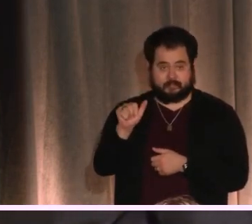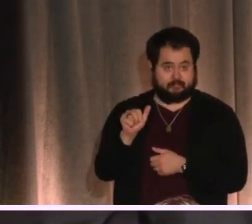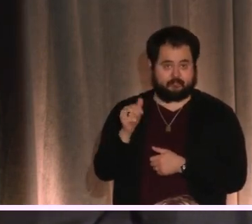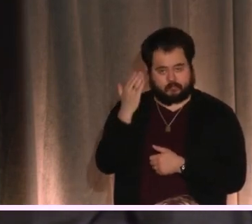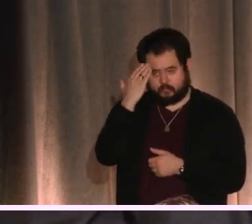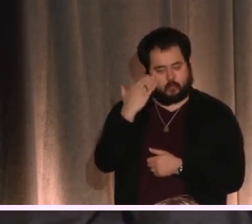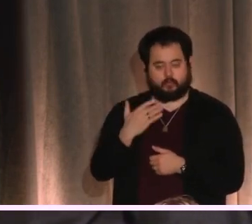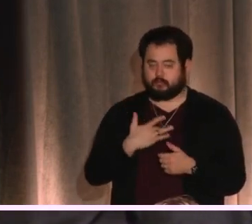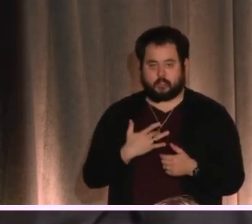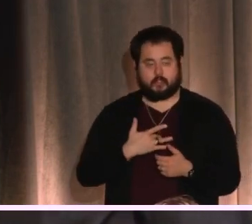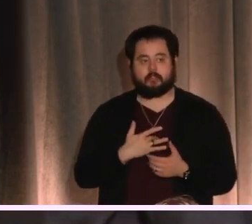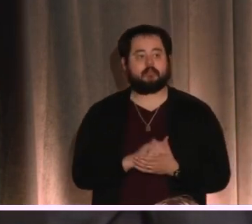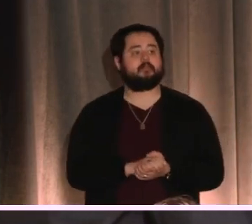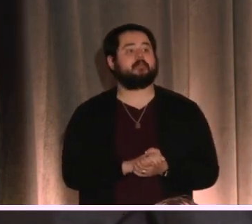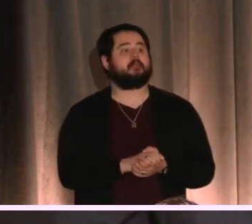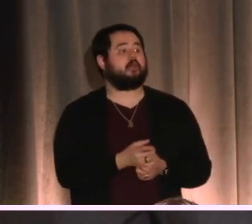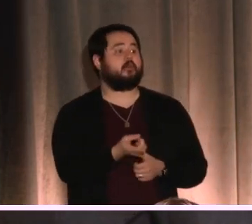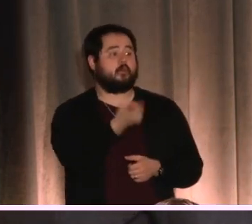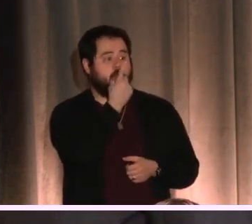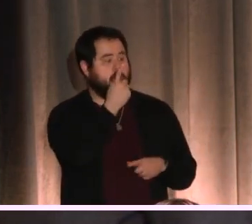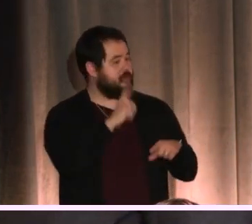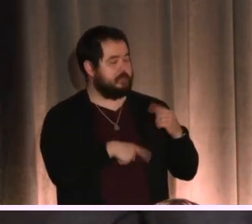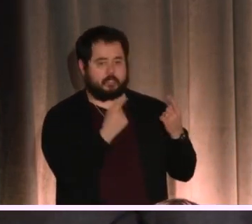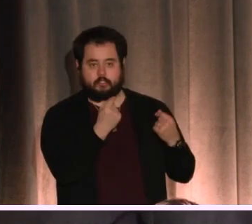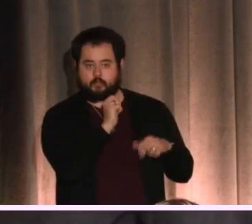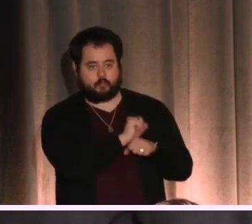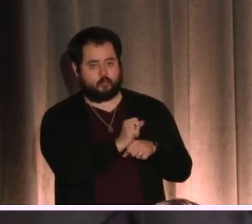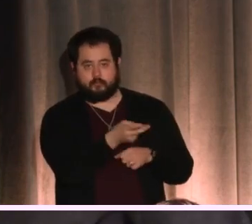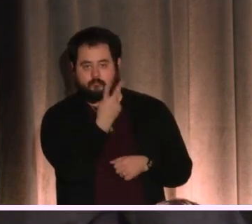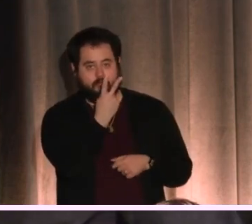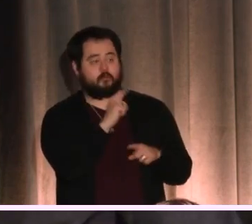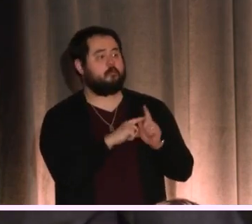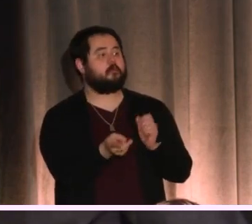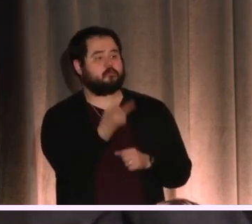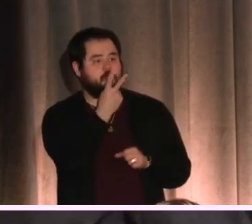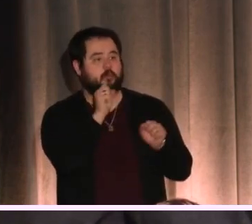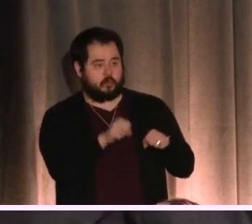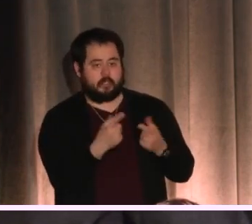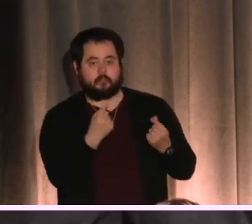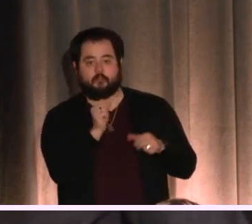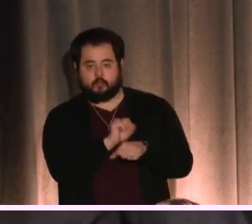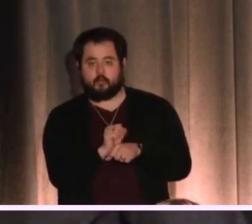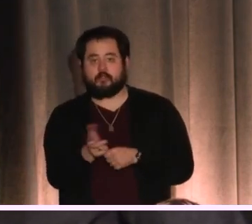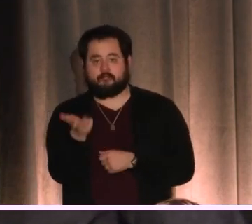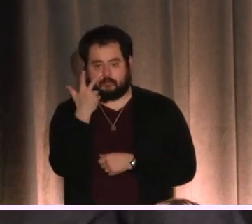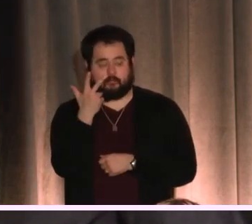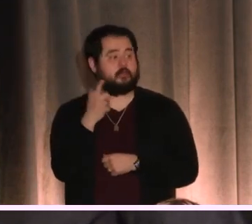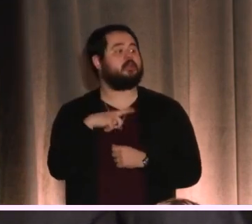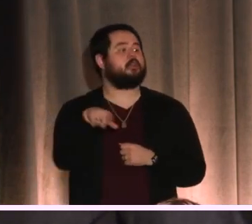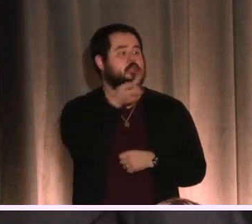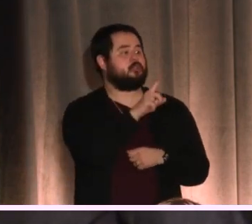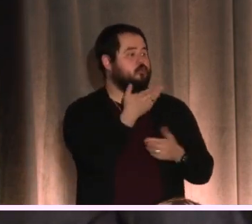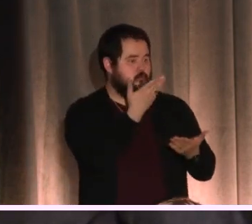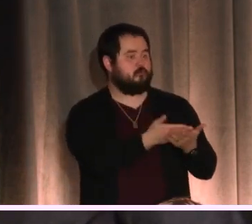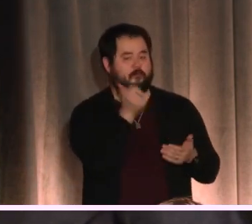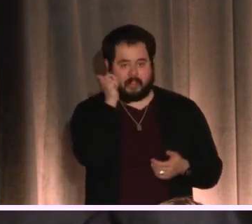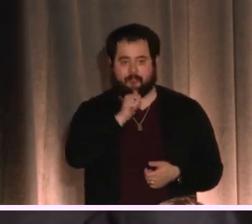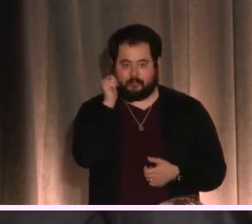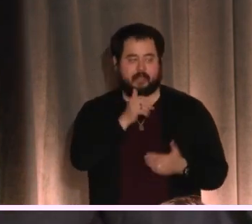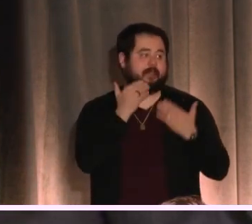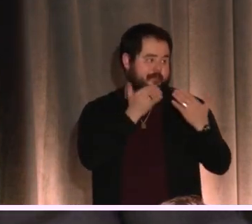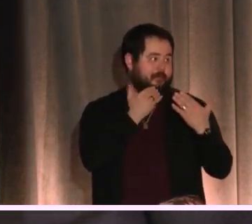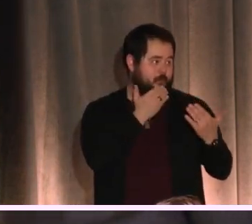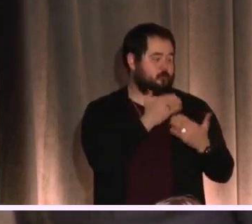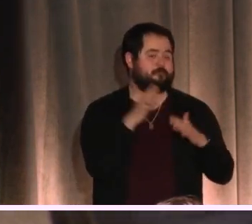that one can't do the work of two, but two can do the work of three, and you guys prove it every single day. Thank you.